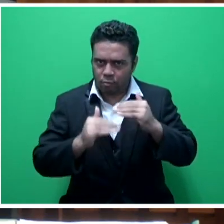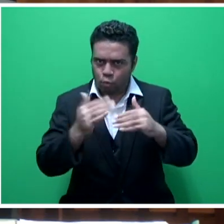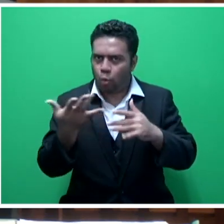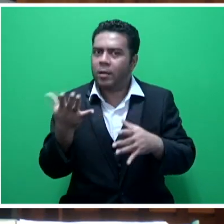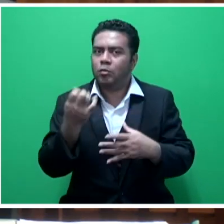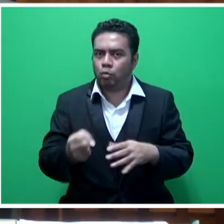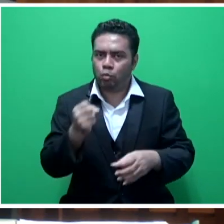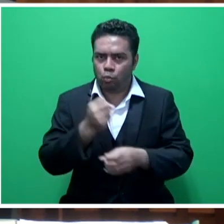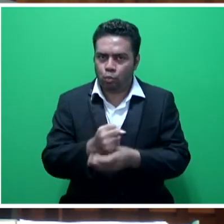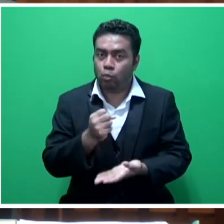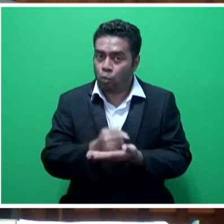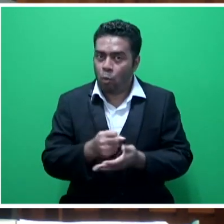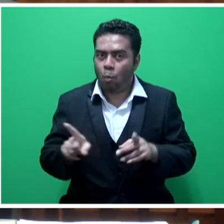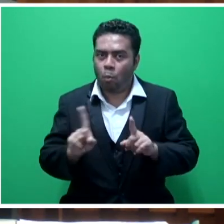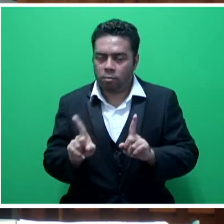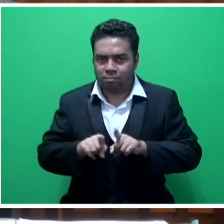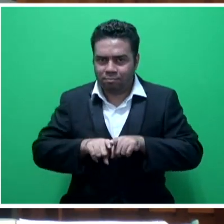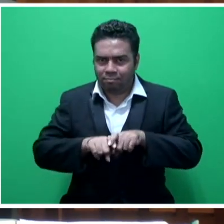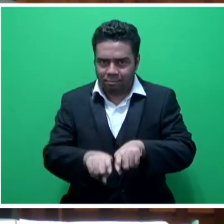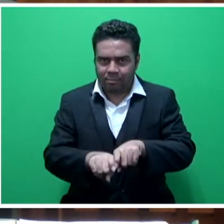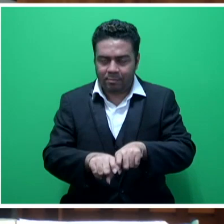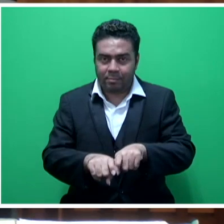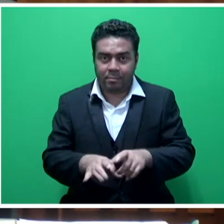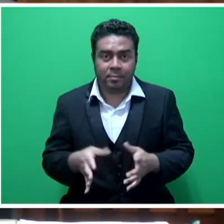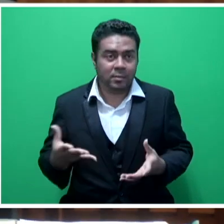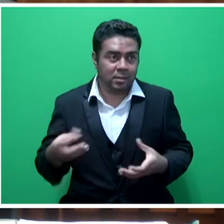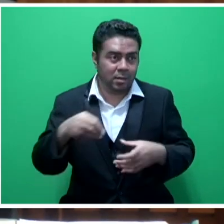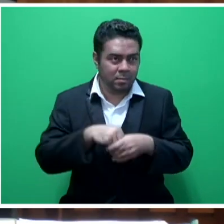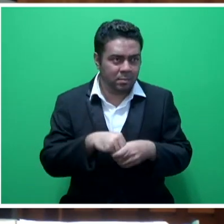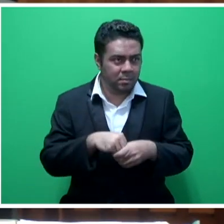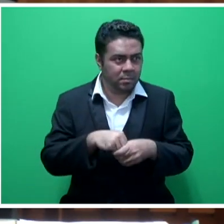sustainability. We'll explain some of that today and put a definitive